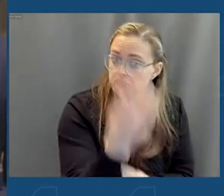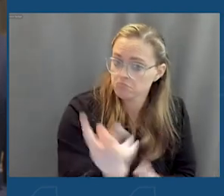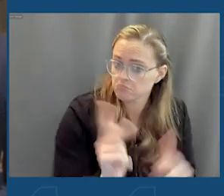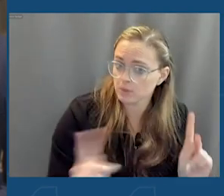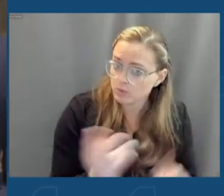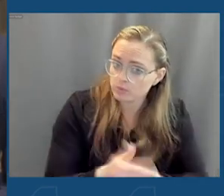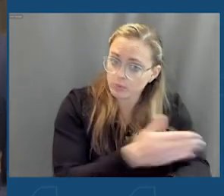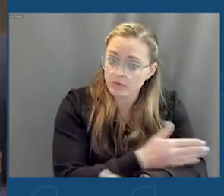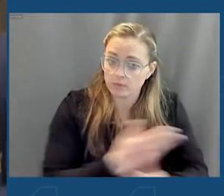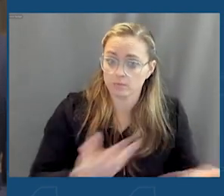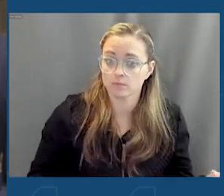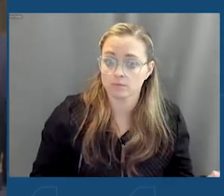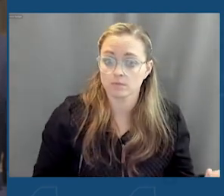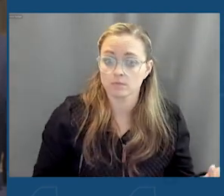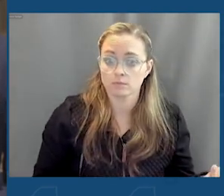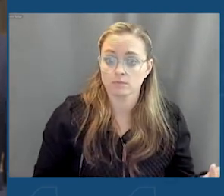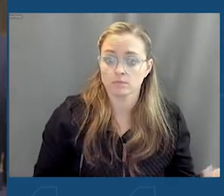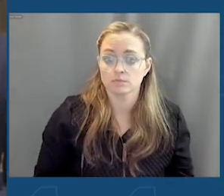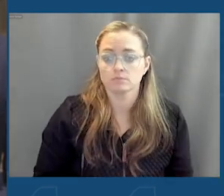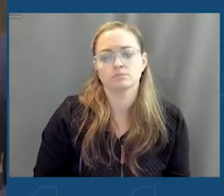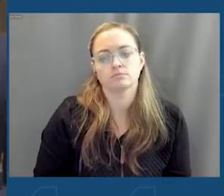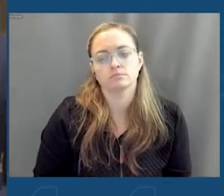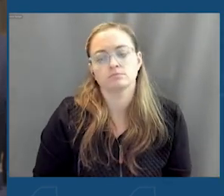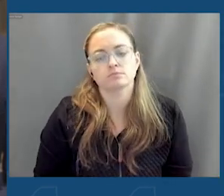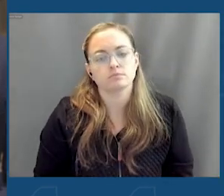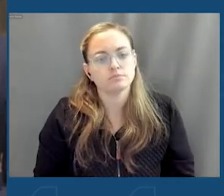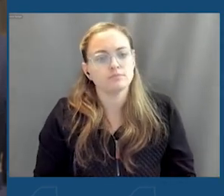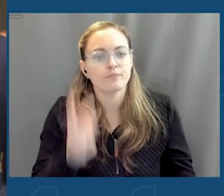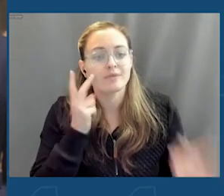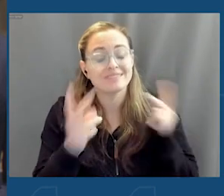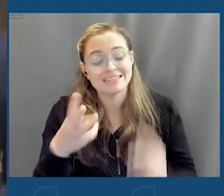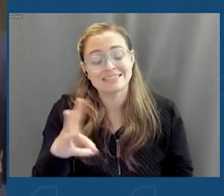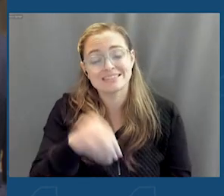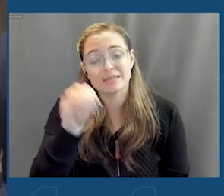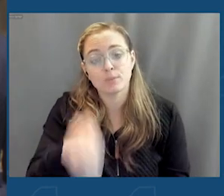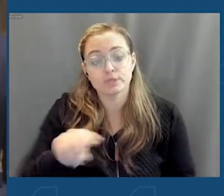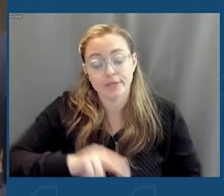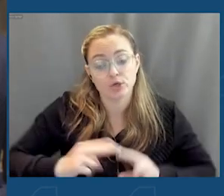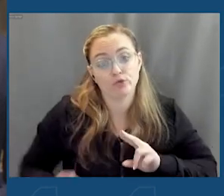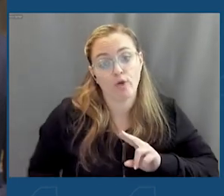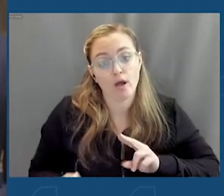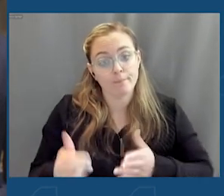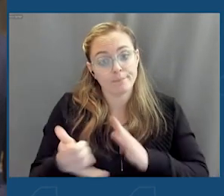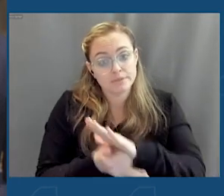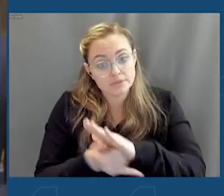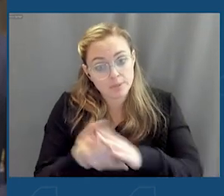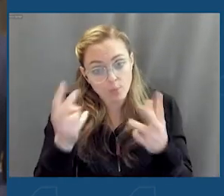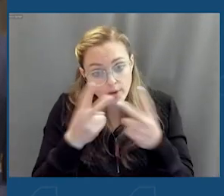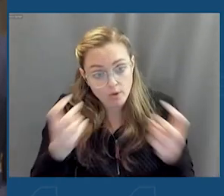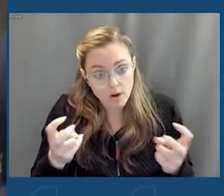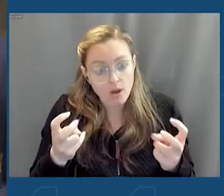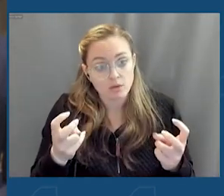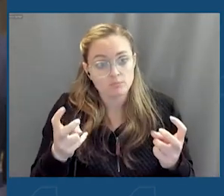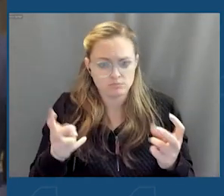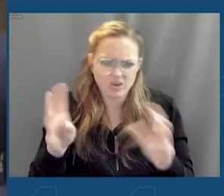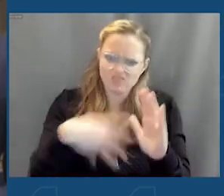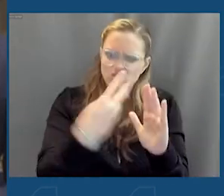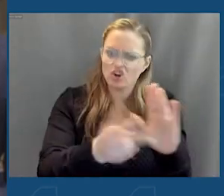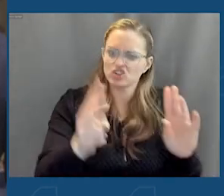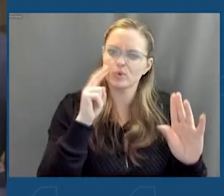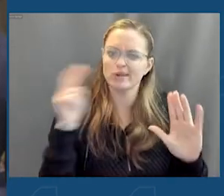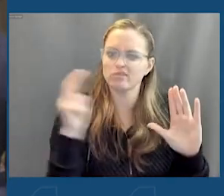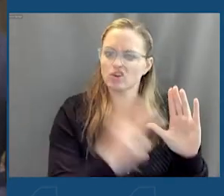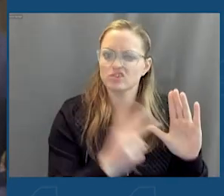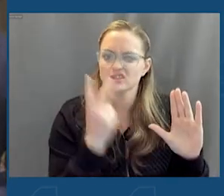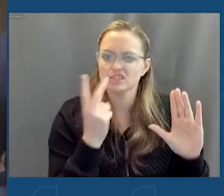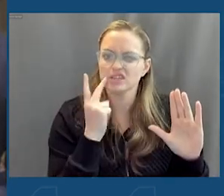public. So we have seen a 16% drop in subway crime. We have some charts that you can look at. That's